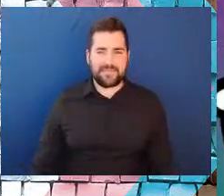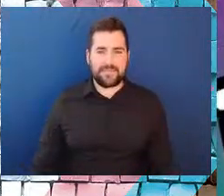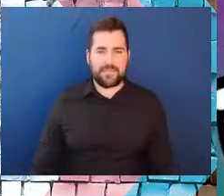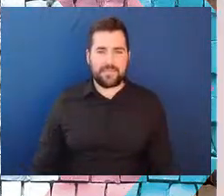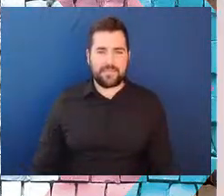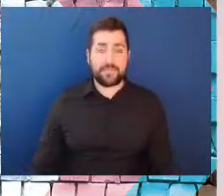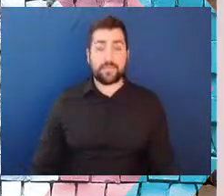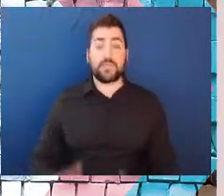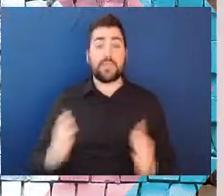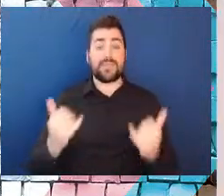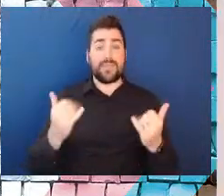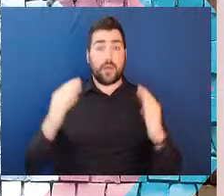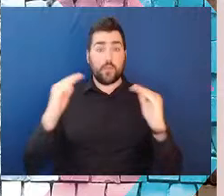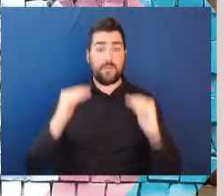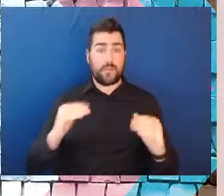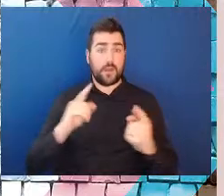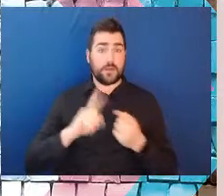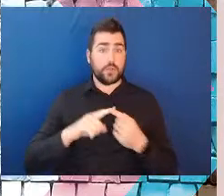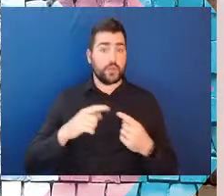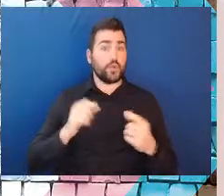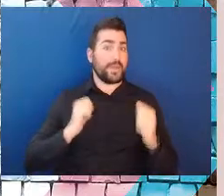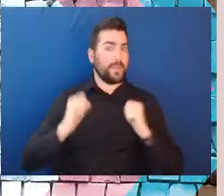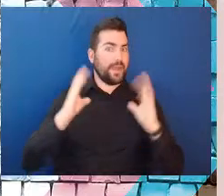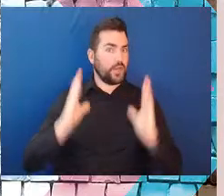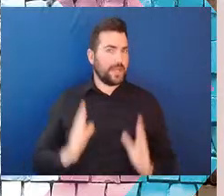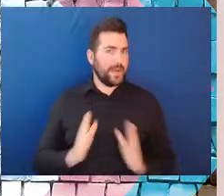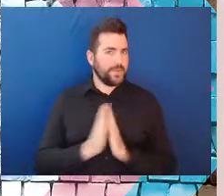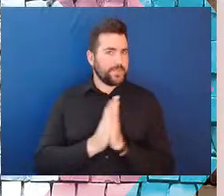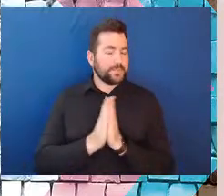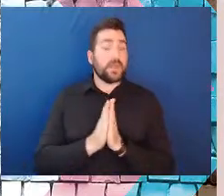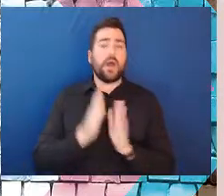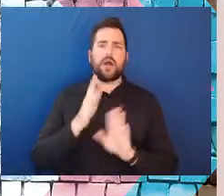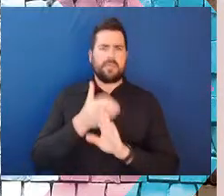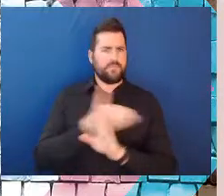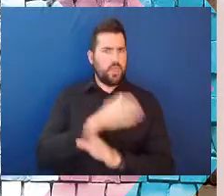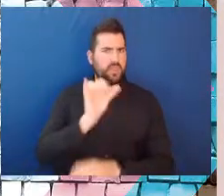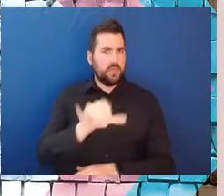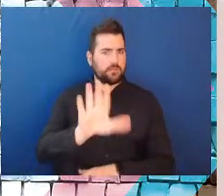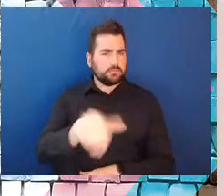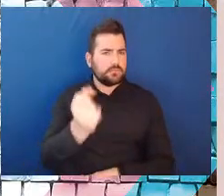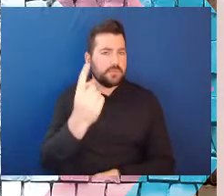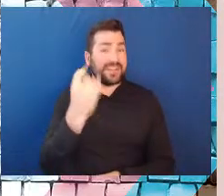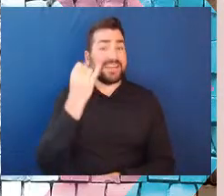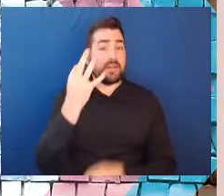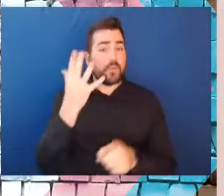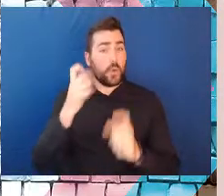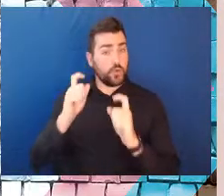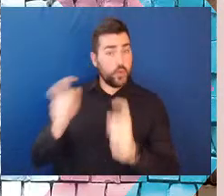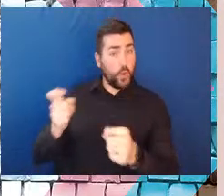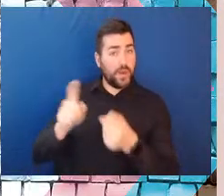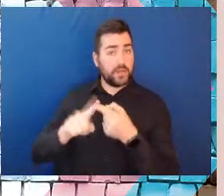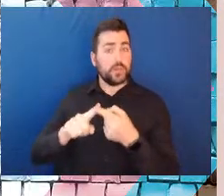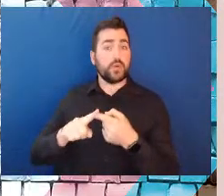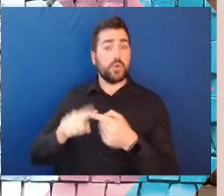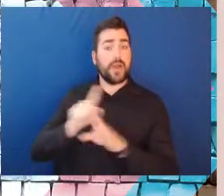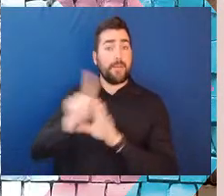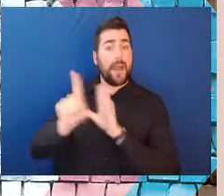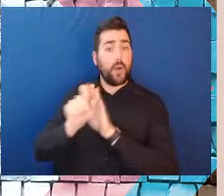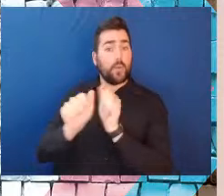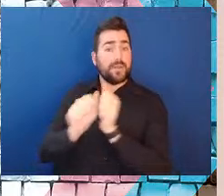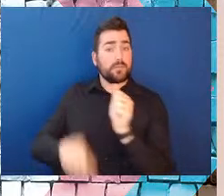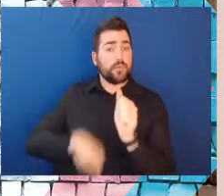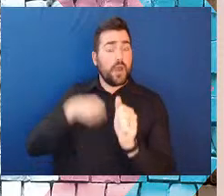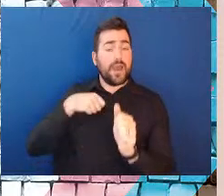We're going to move right along, everyone, to your next entertainment. But before we do, don't forget if you'd like to make a donation to Come Out With Pride, it is